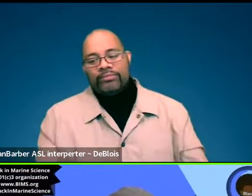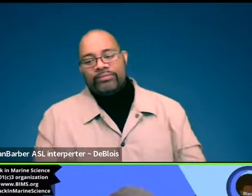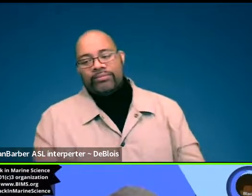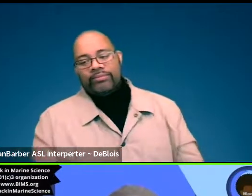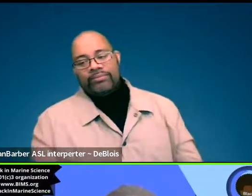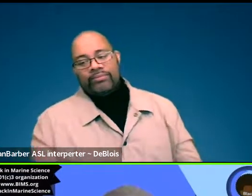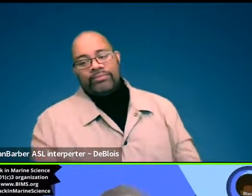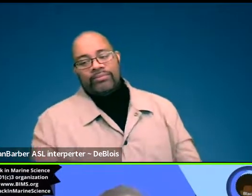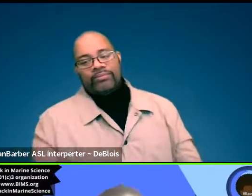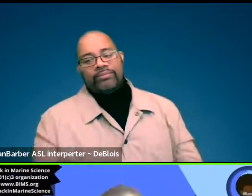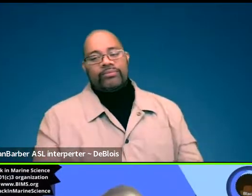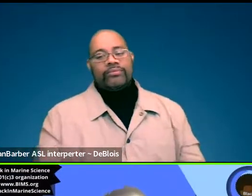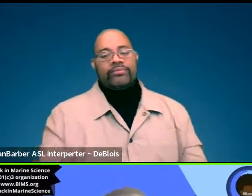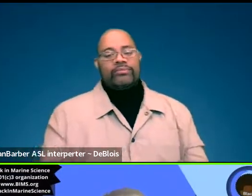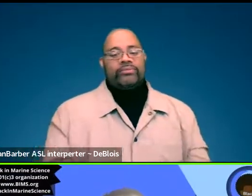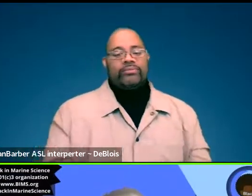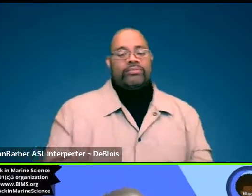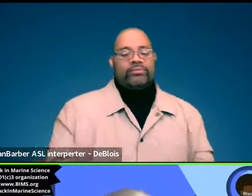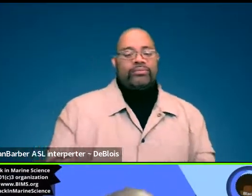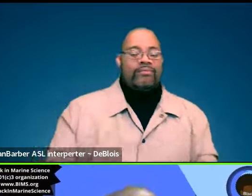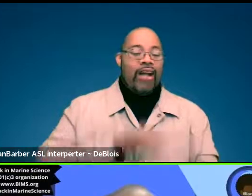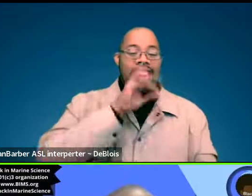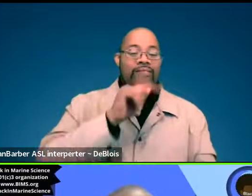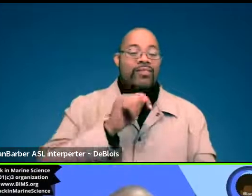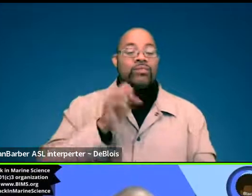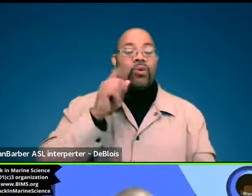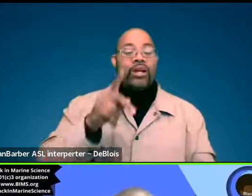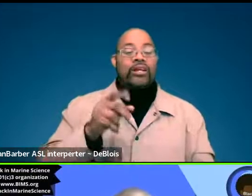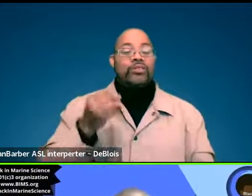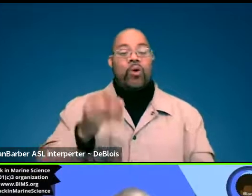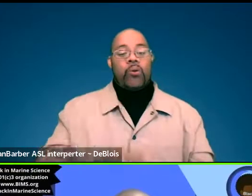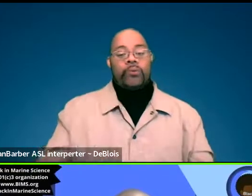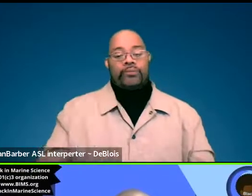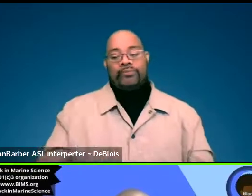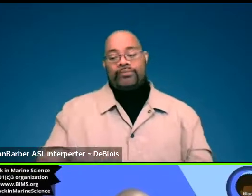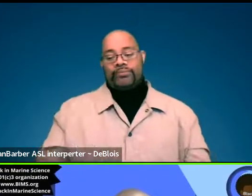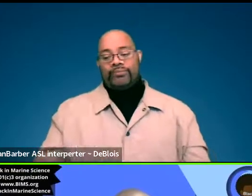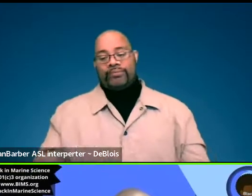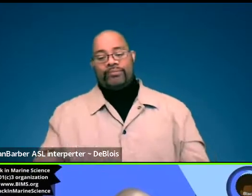Right. I love it. Okay. And so,